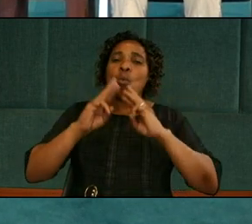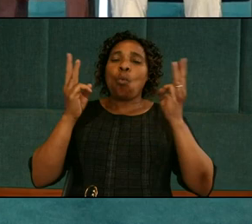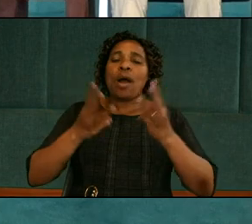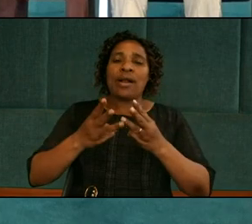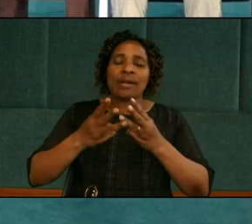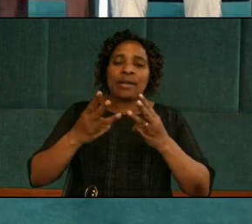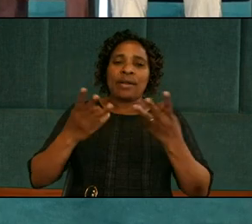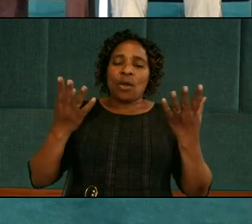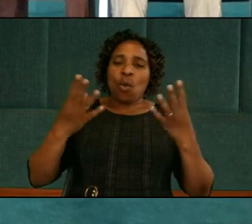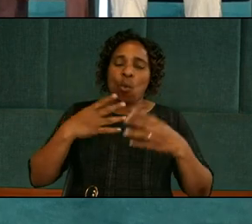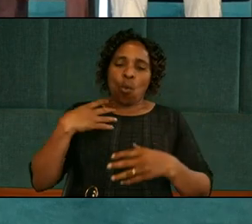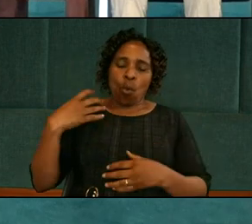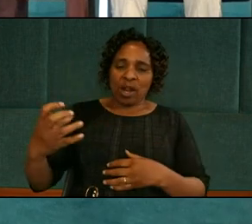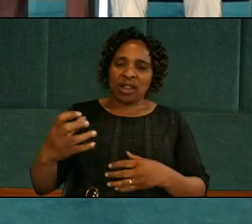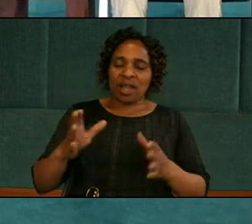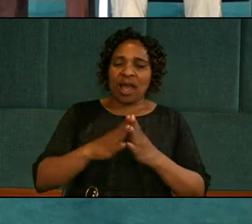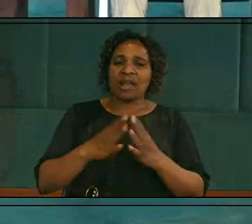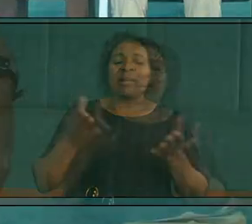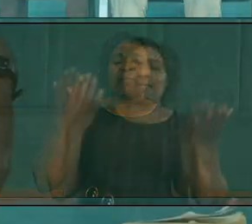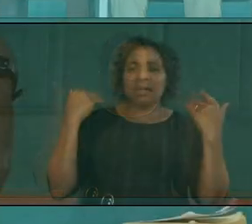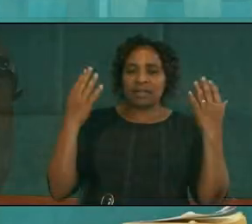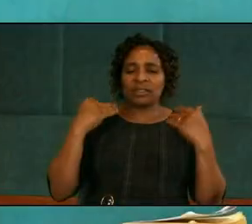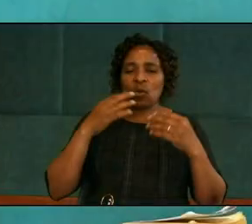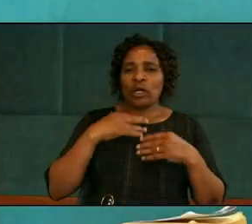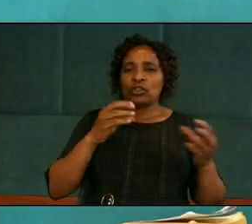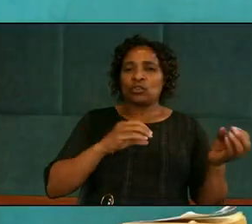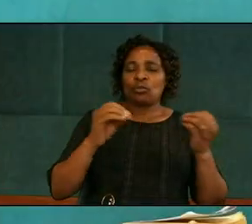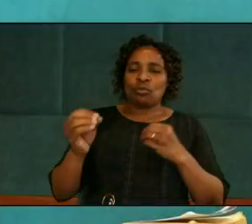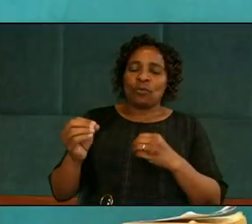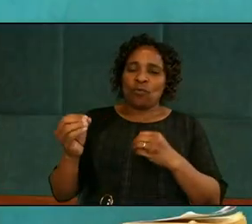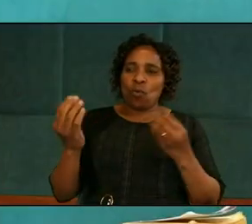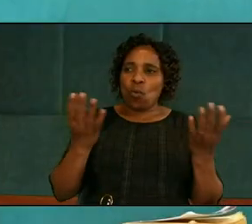eternal wealth, right? And so now I just wanted to move on to